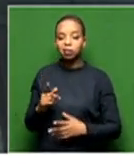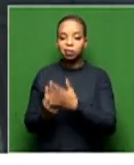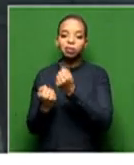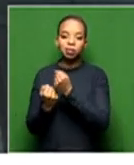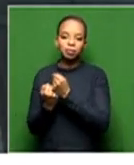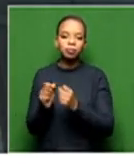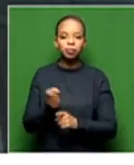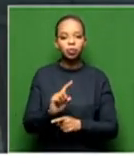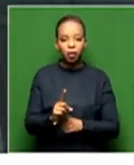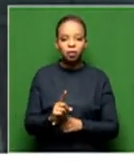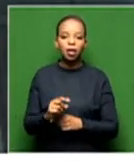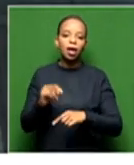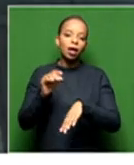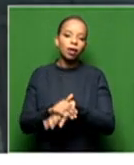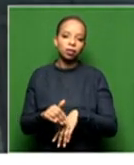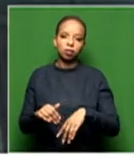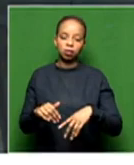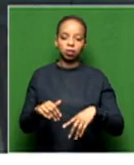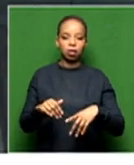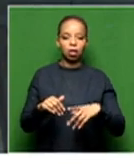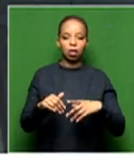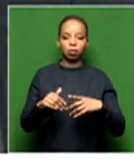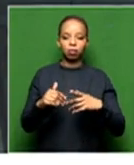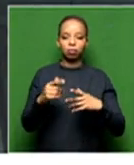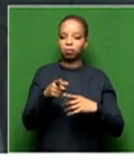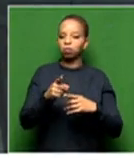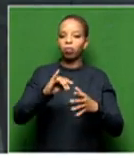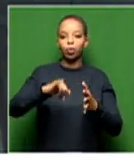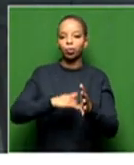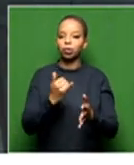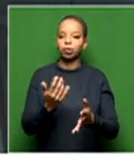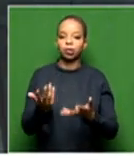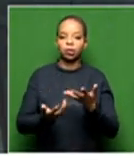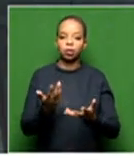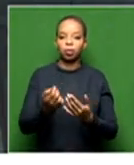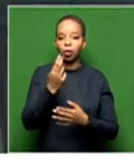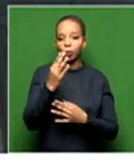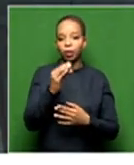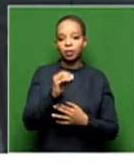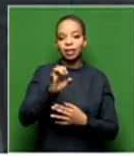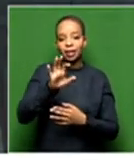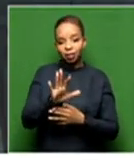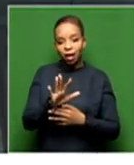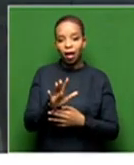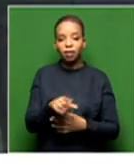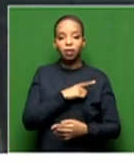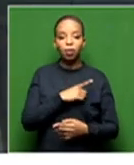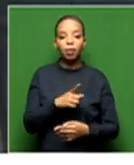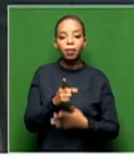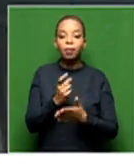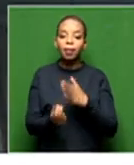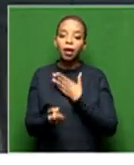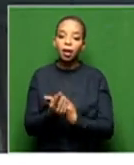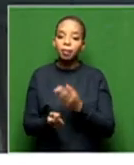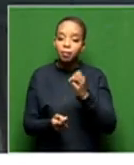and foreign companies. This program, which was formed in 2005 by the French embassy in Boston,